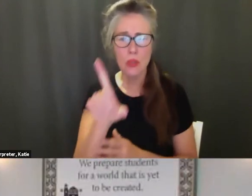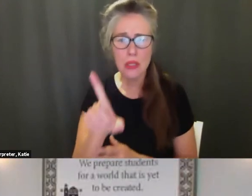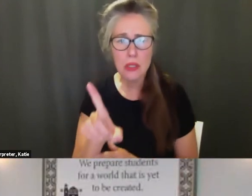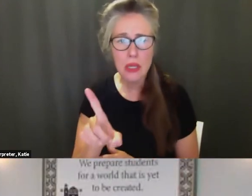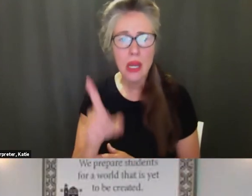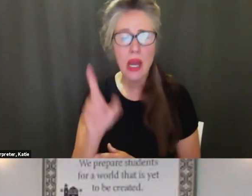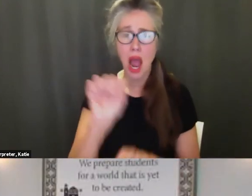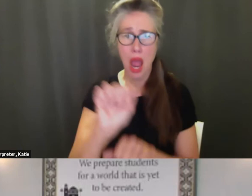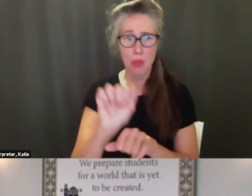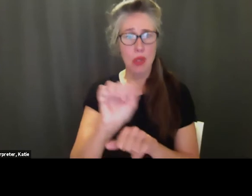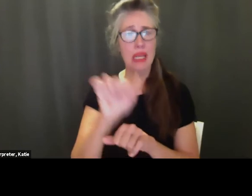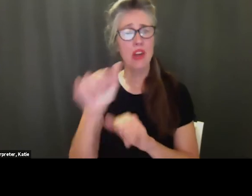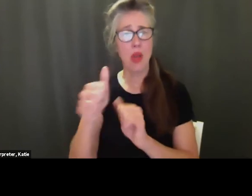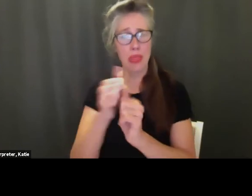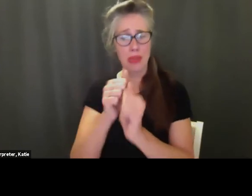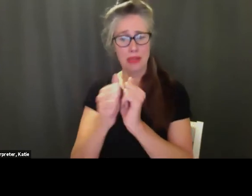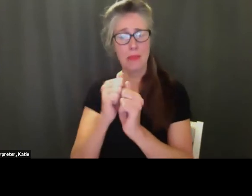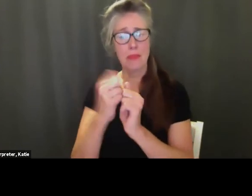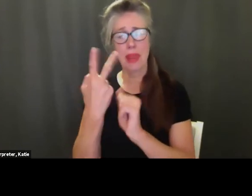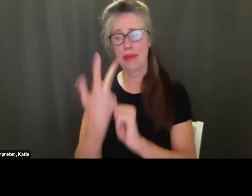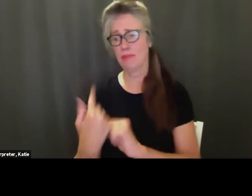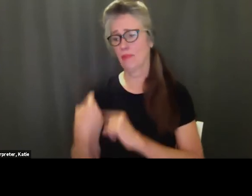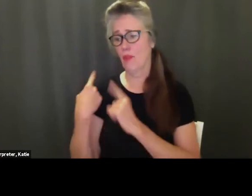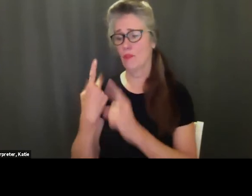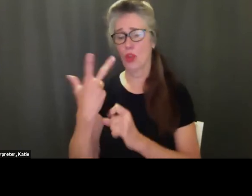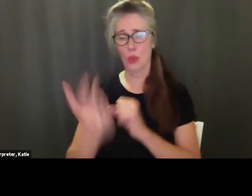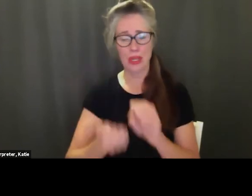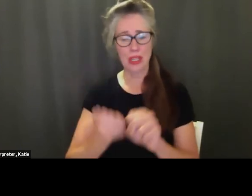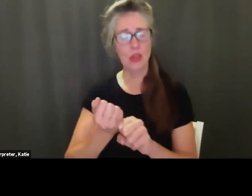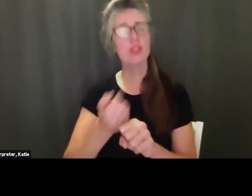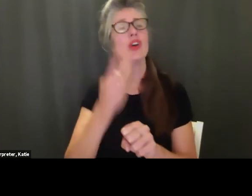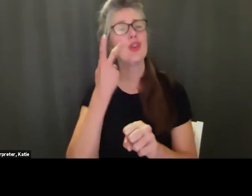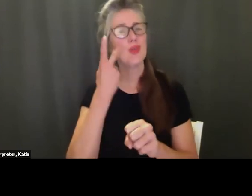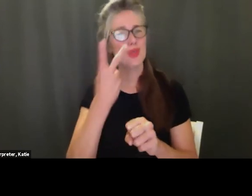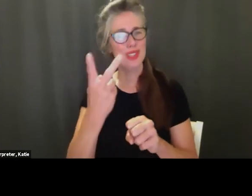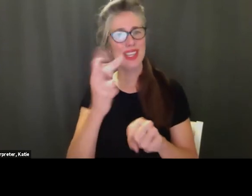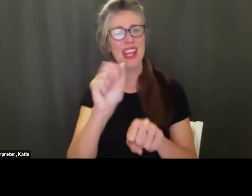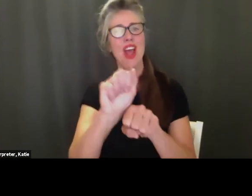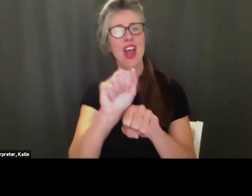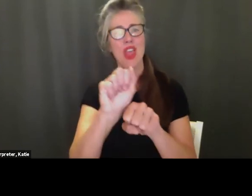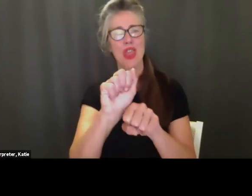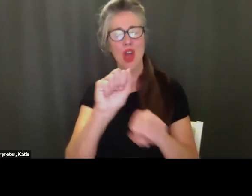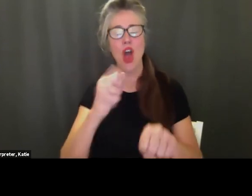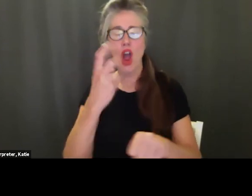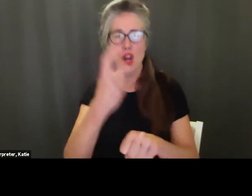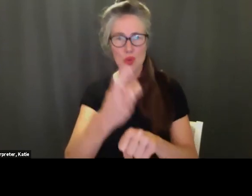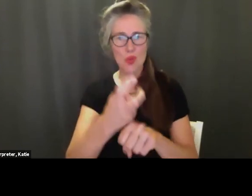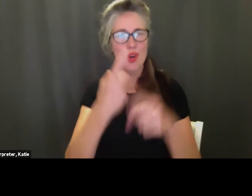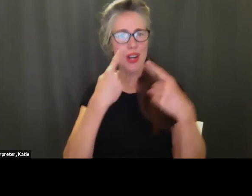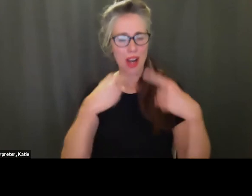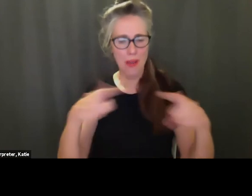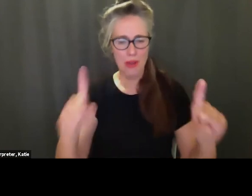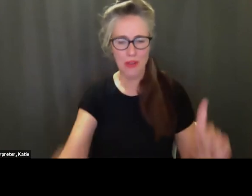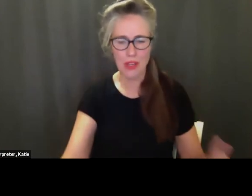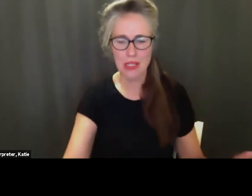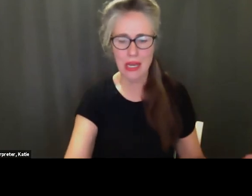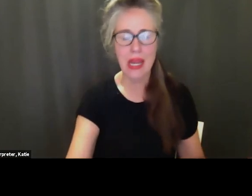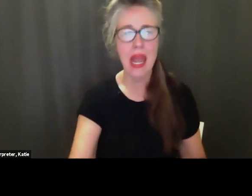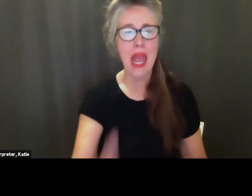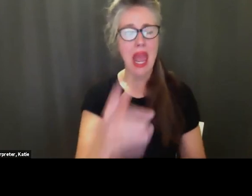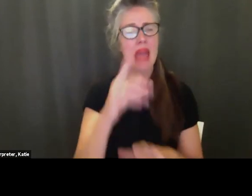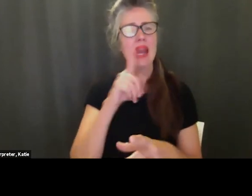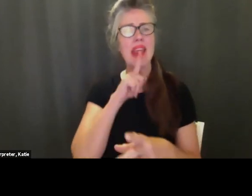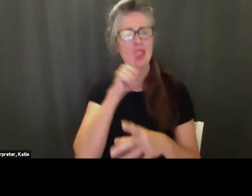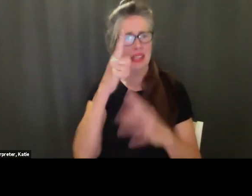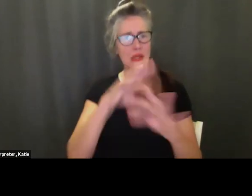campaign for the past 3 years, and it's great to see their hard work come to fruition. Our youth deserve the opportunity to attain a 4-year education